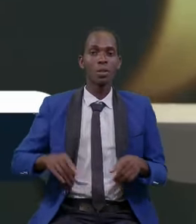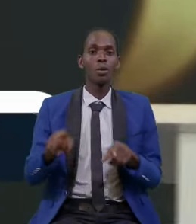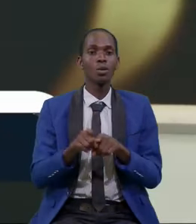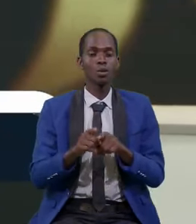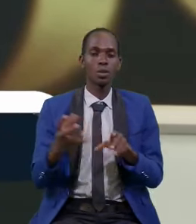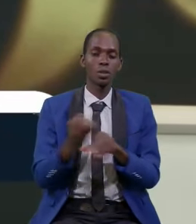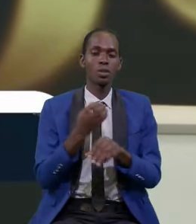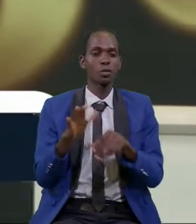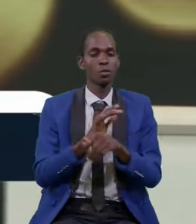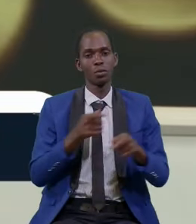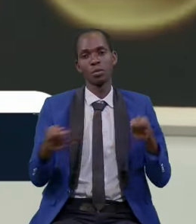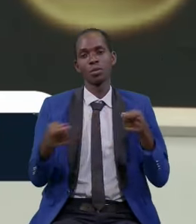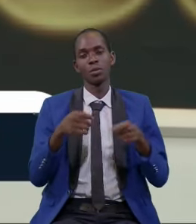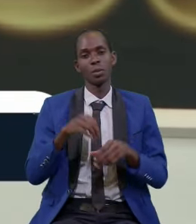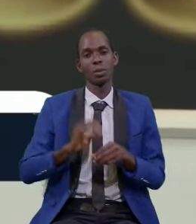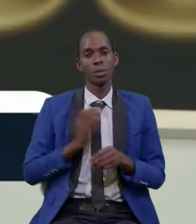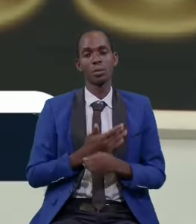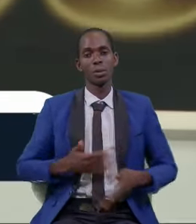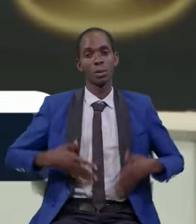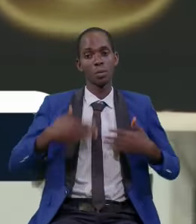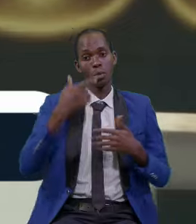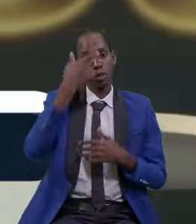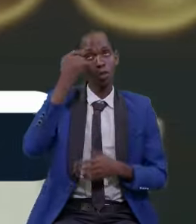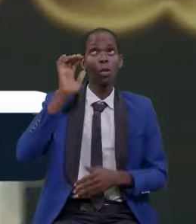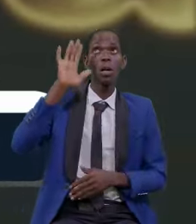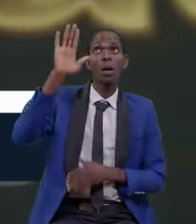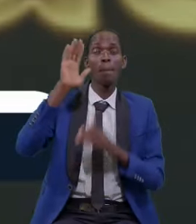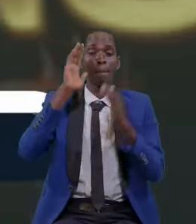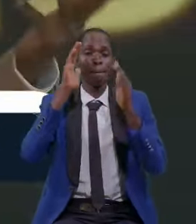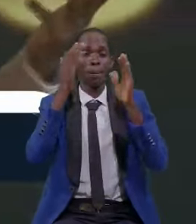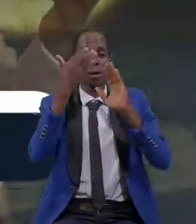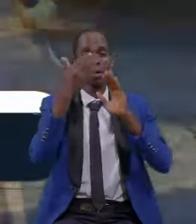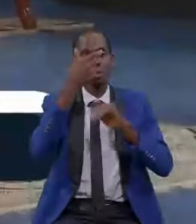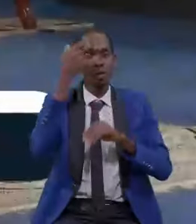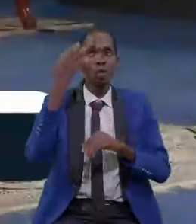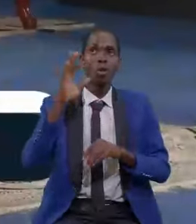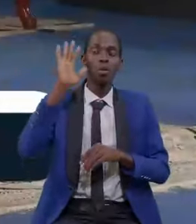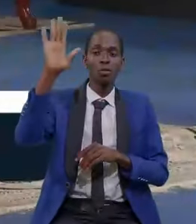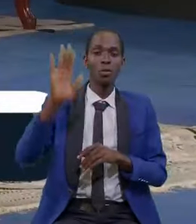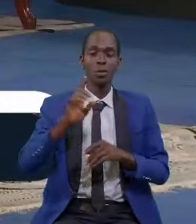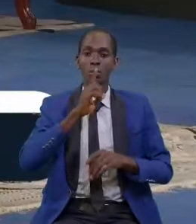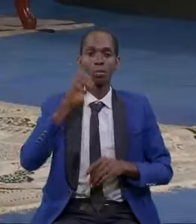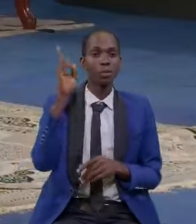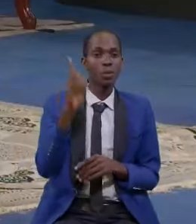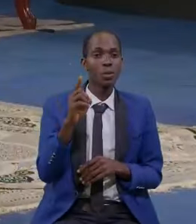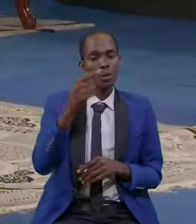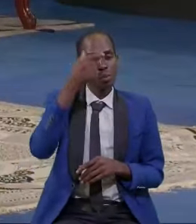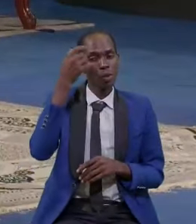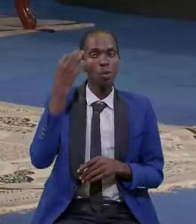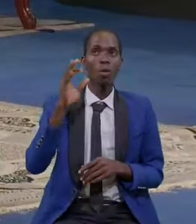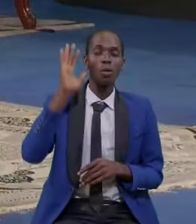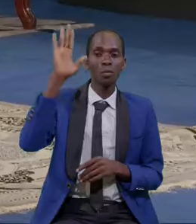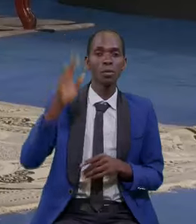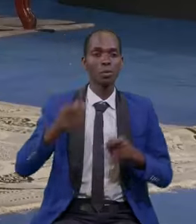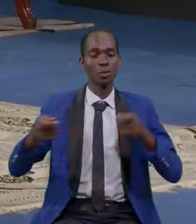Because of his presence, because of his prominence, because of his preeminence in